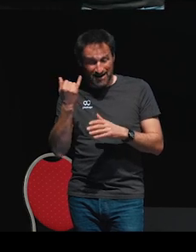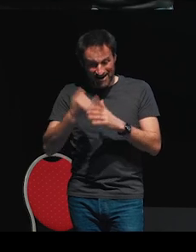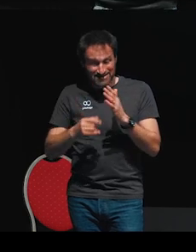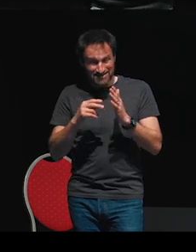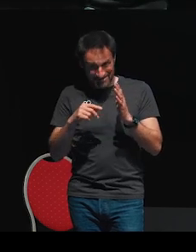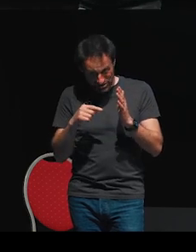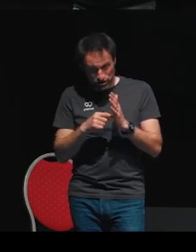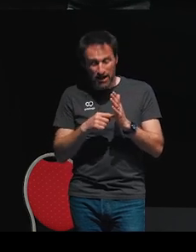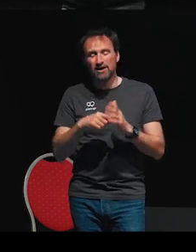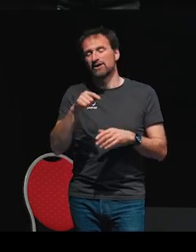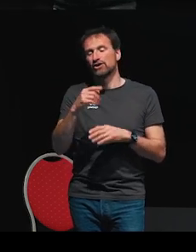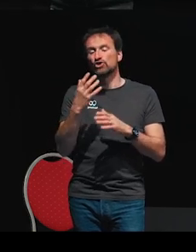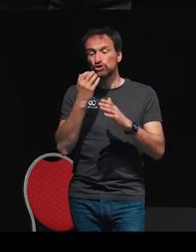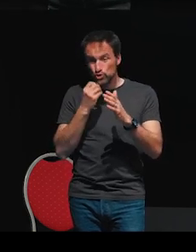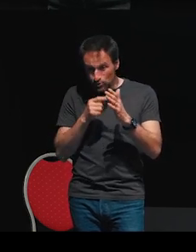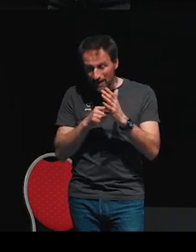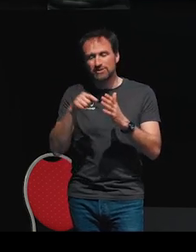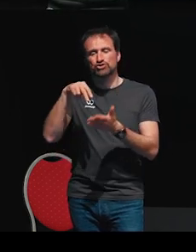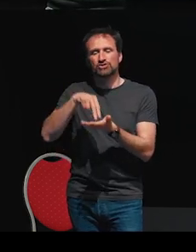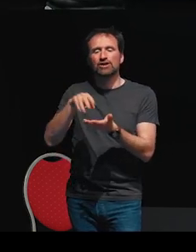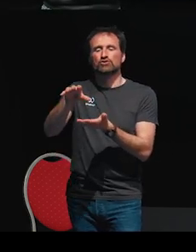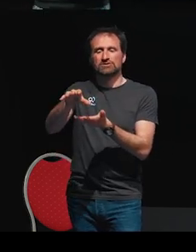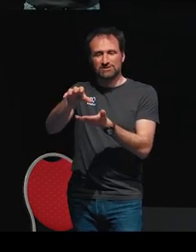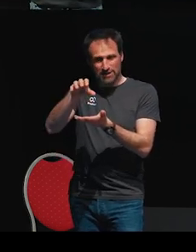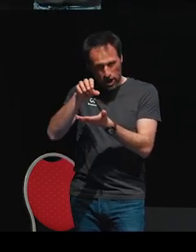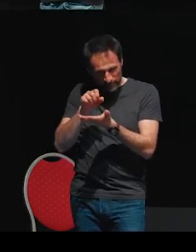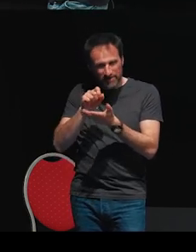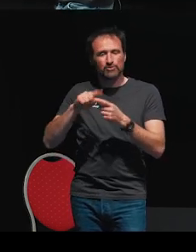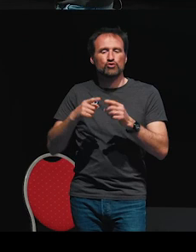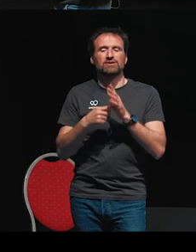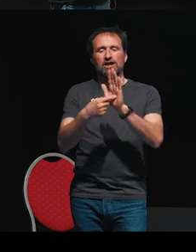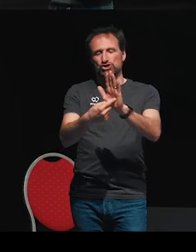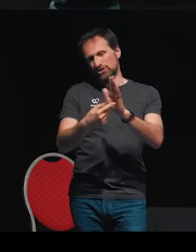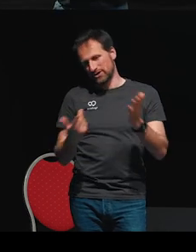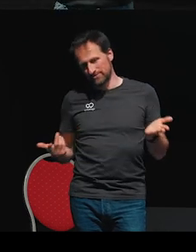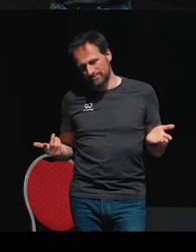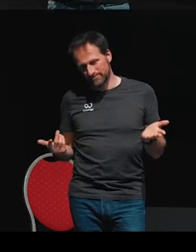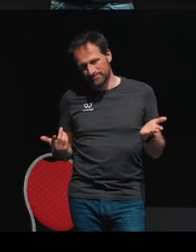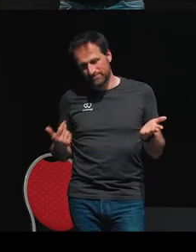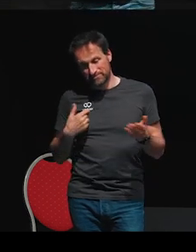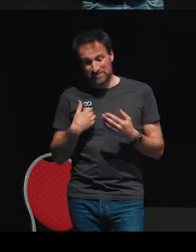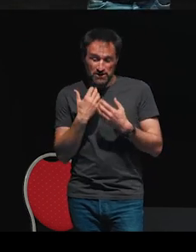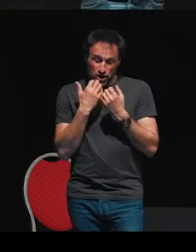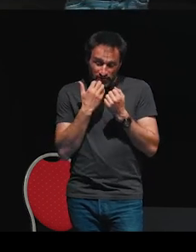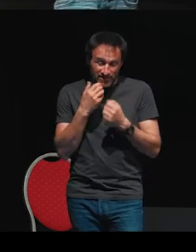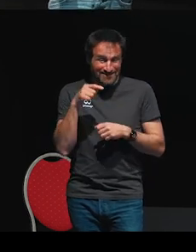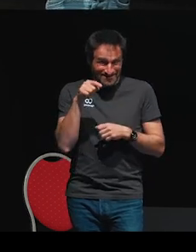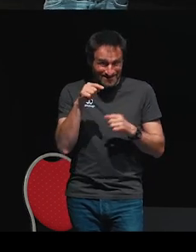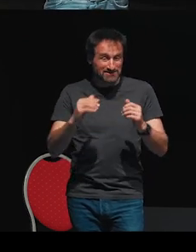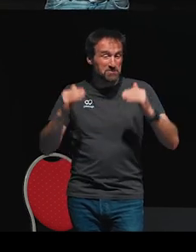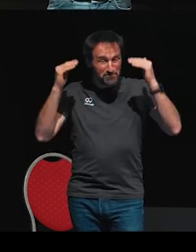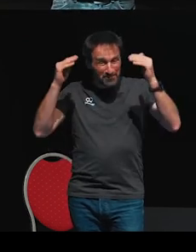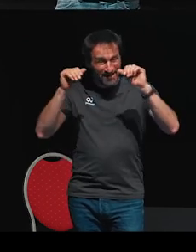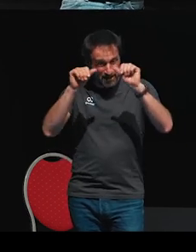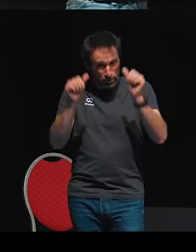and displays it. I hope this meta model helps you to compare